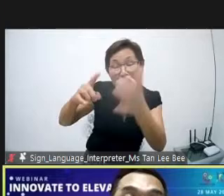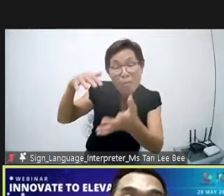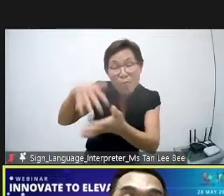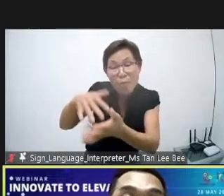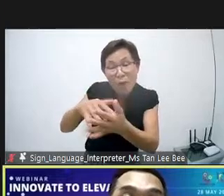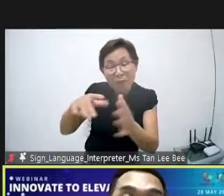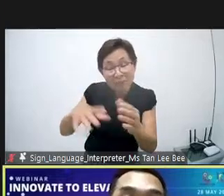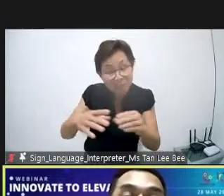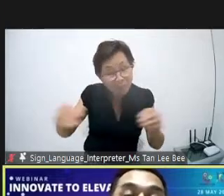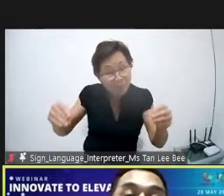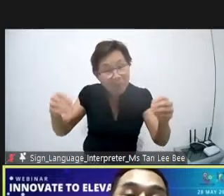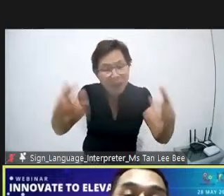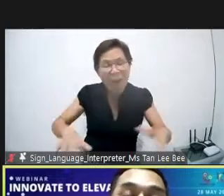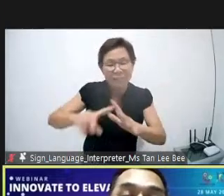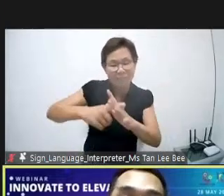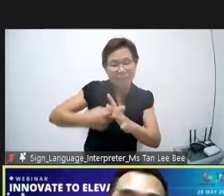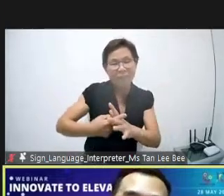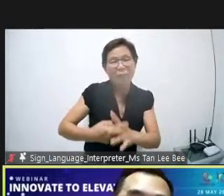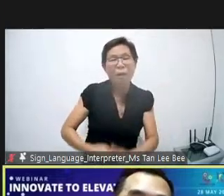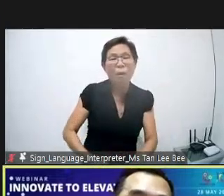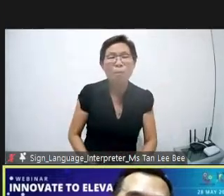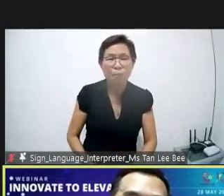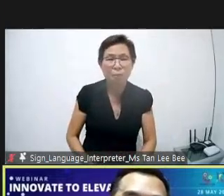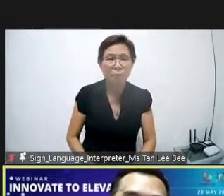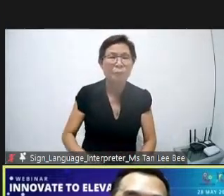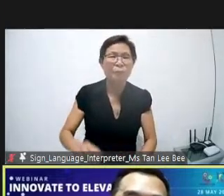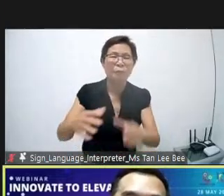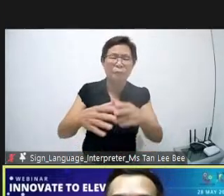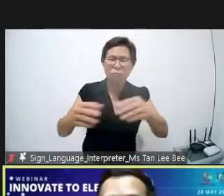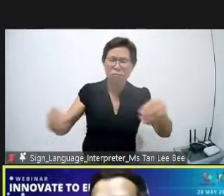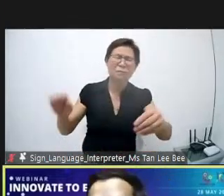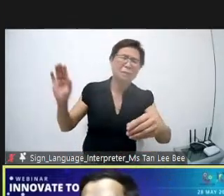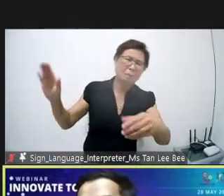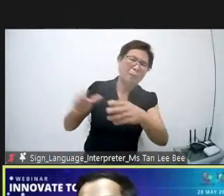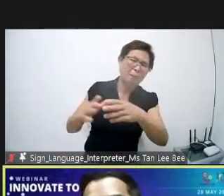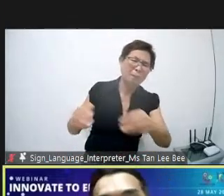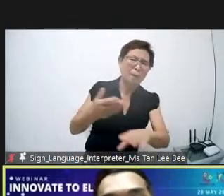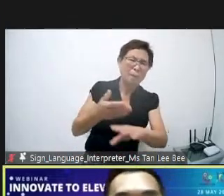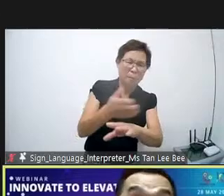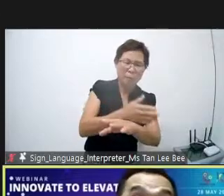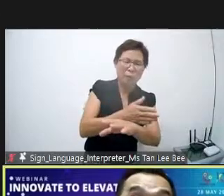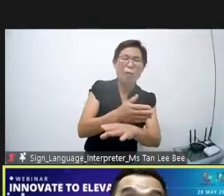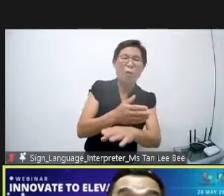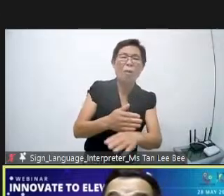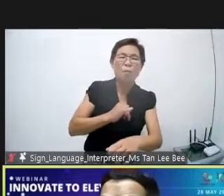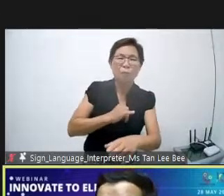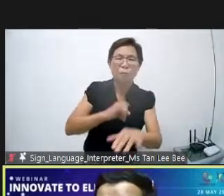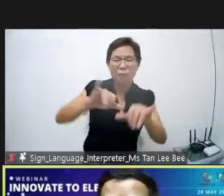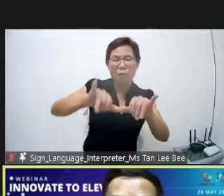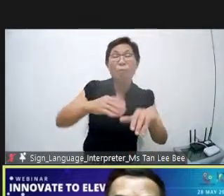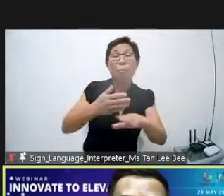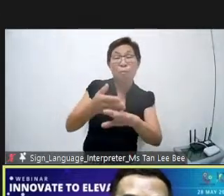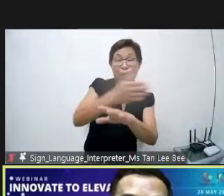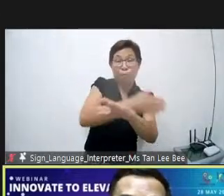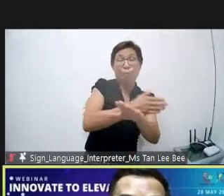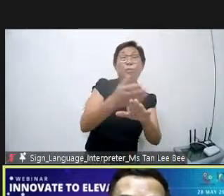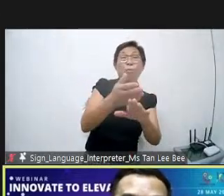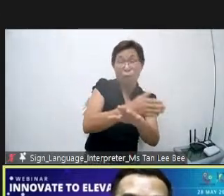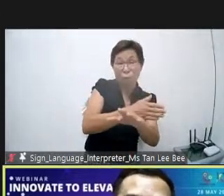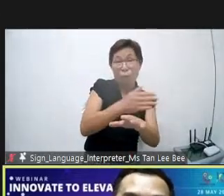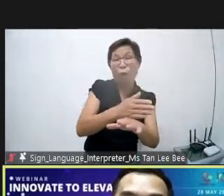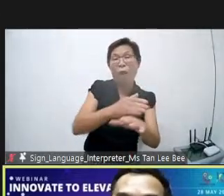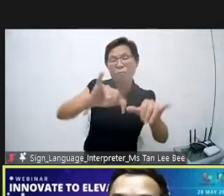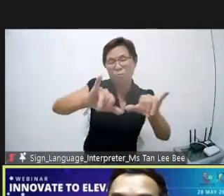We in nature, I before I became a lecturer, I was an engineer in one of